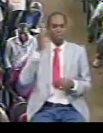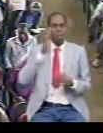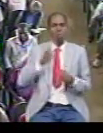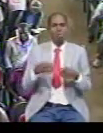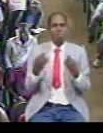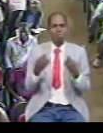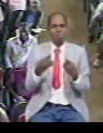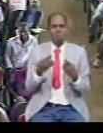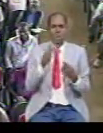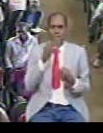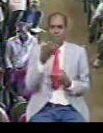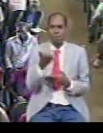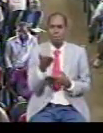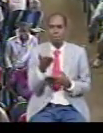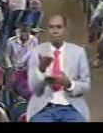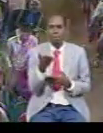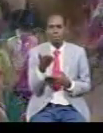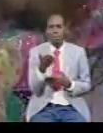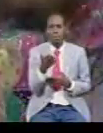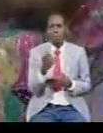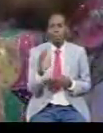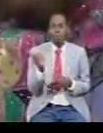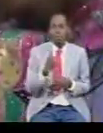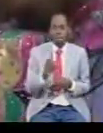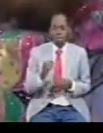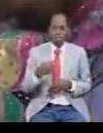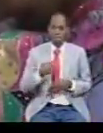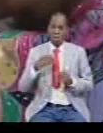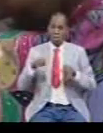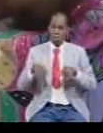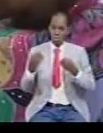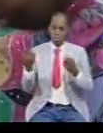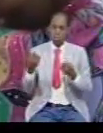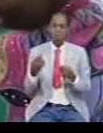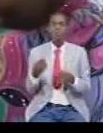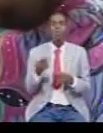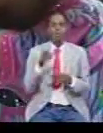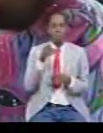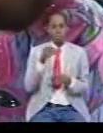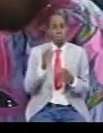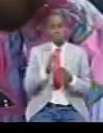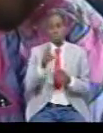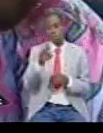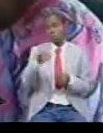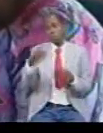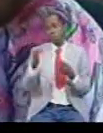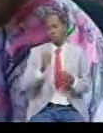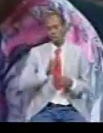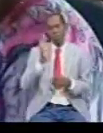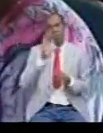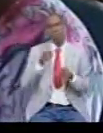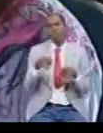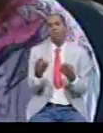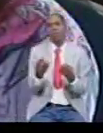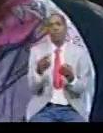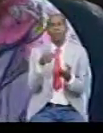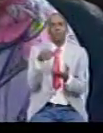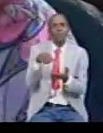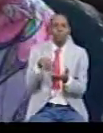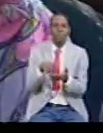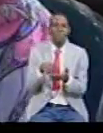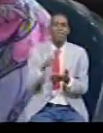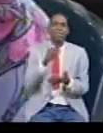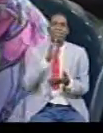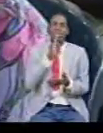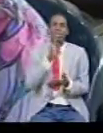Are you there? Whither thou goest, I will go. This is